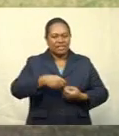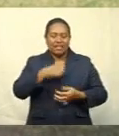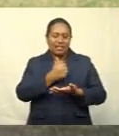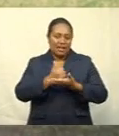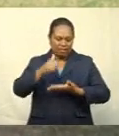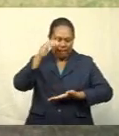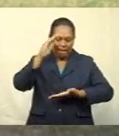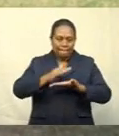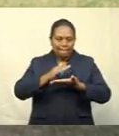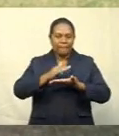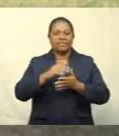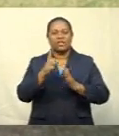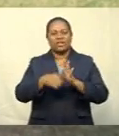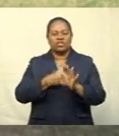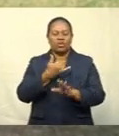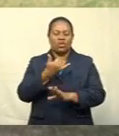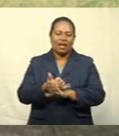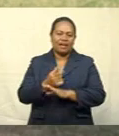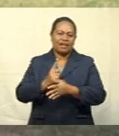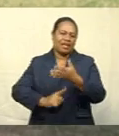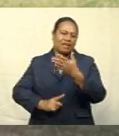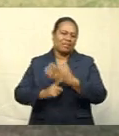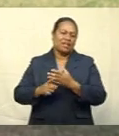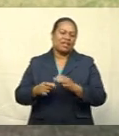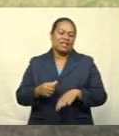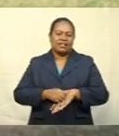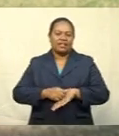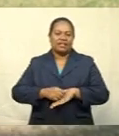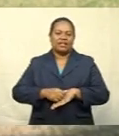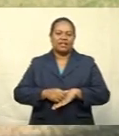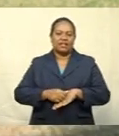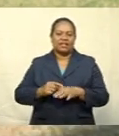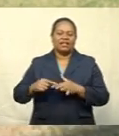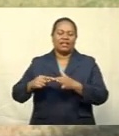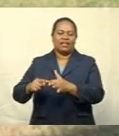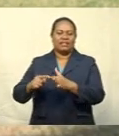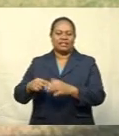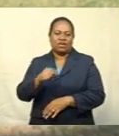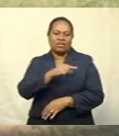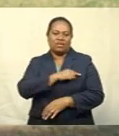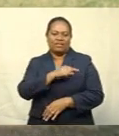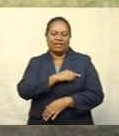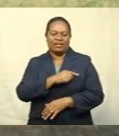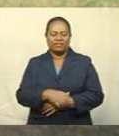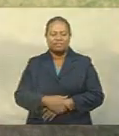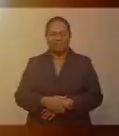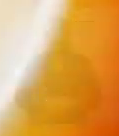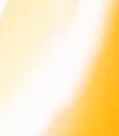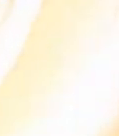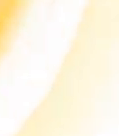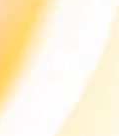July ahead of the East Asia Pacific qualifier. Venina Rakautonga, FBC Sports.